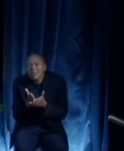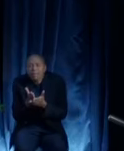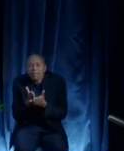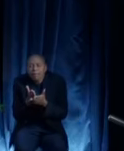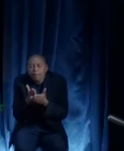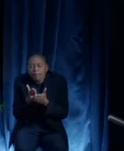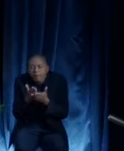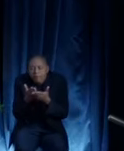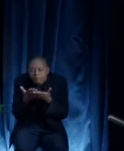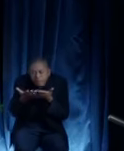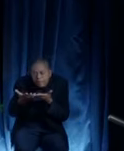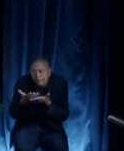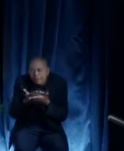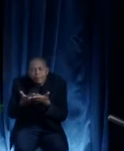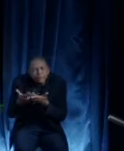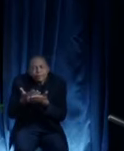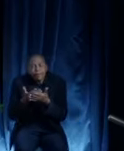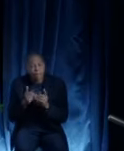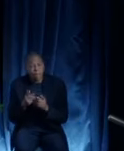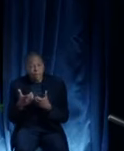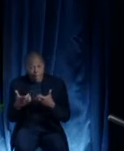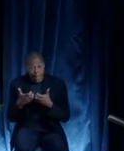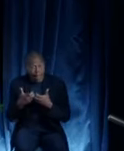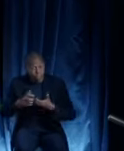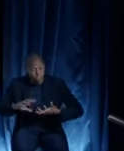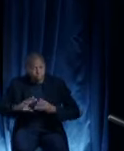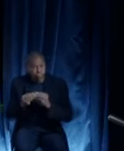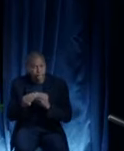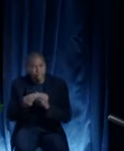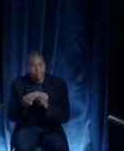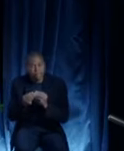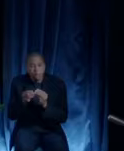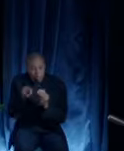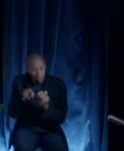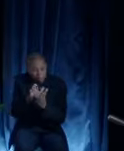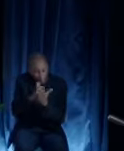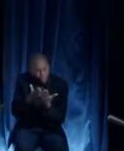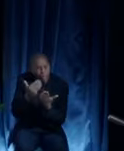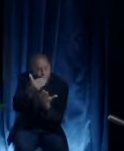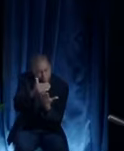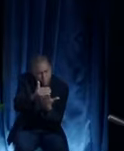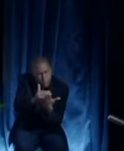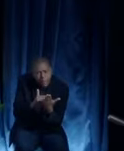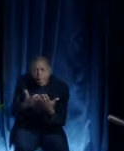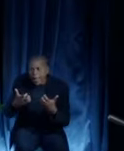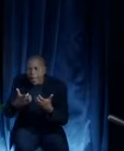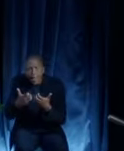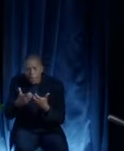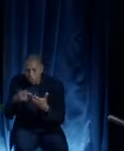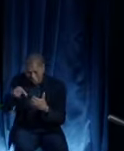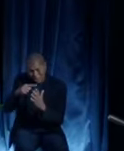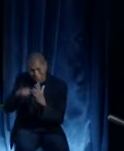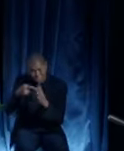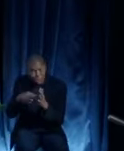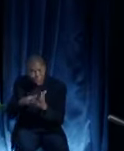did you procure the sign manual in the court of James I? How did how bureaucratically did you make this king work for you